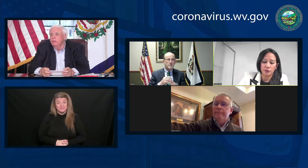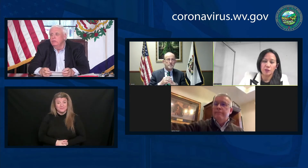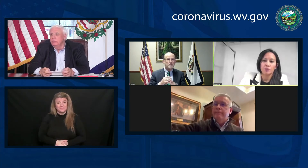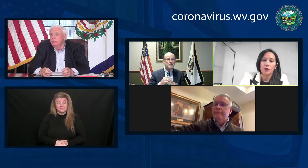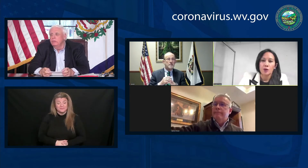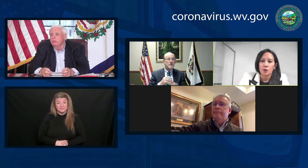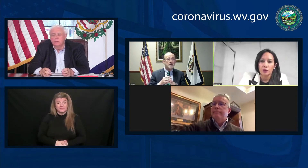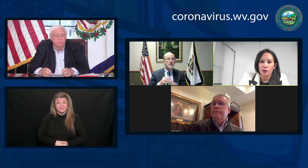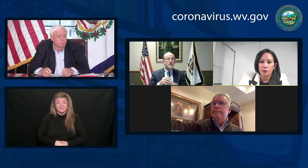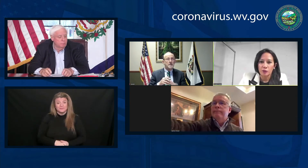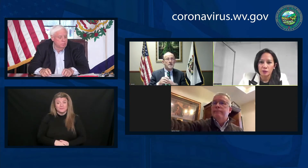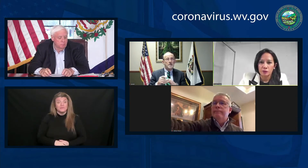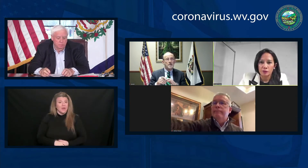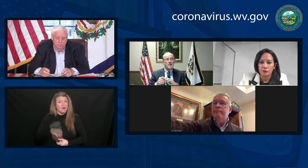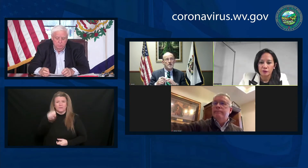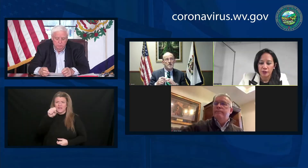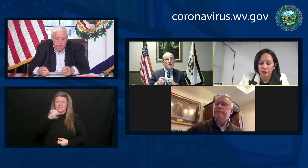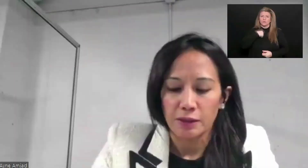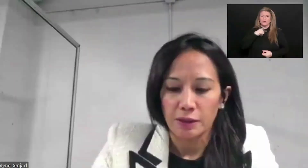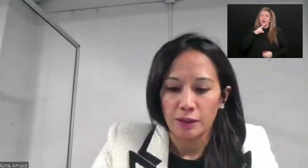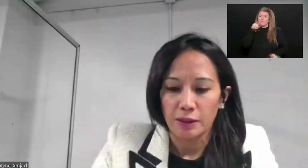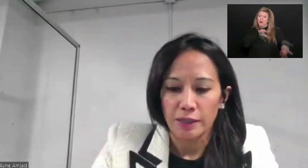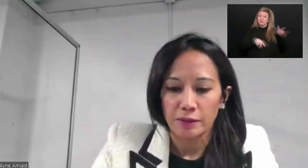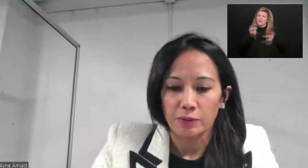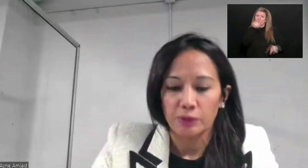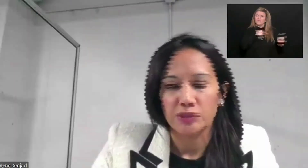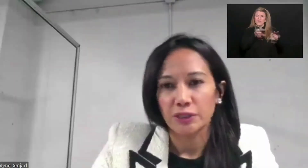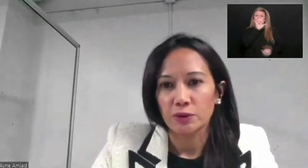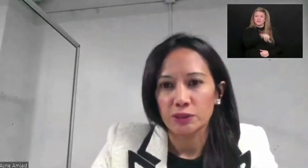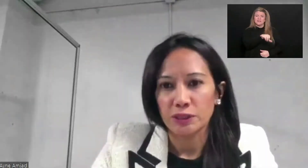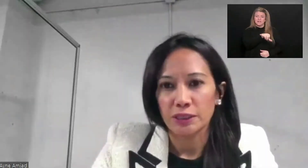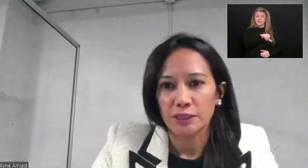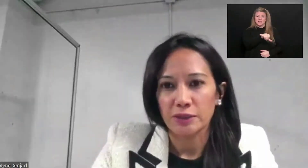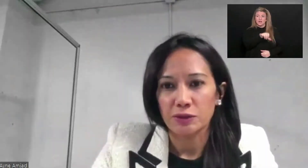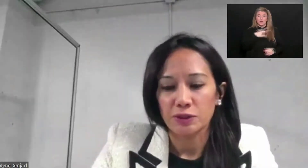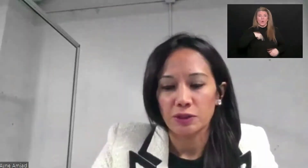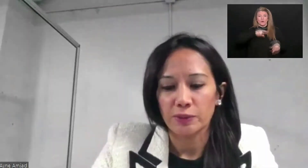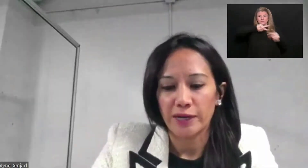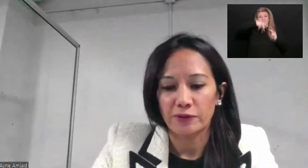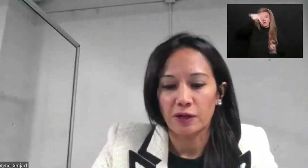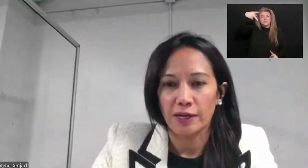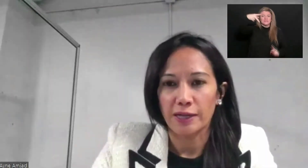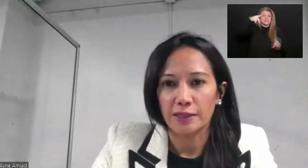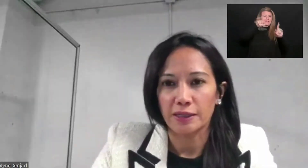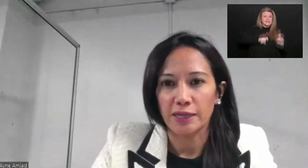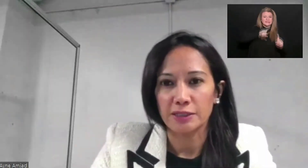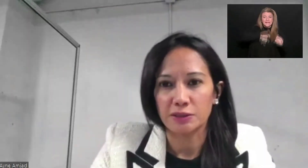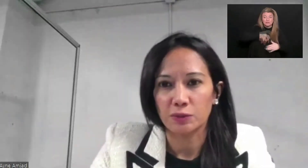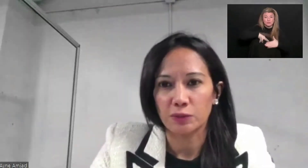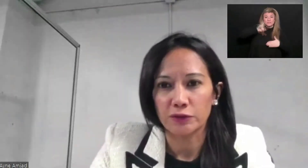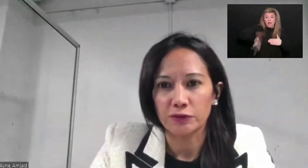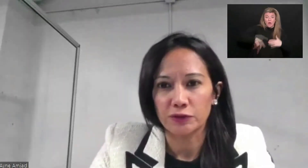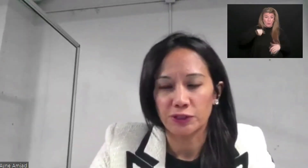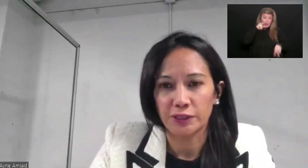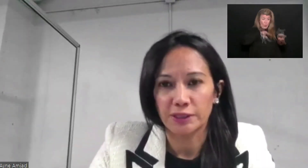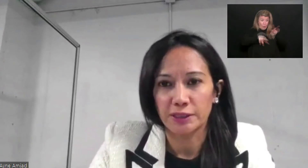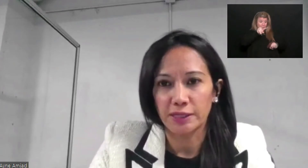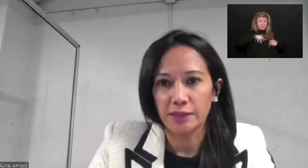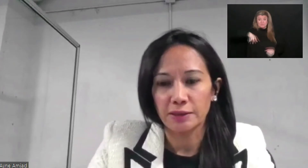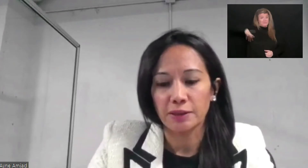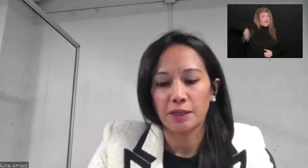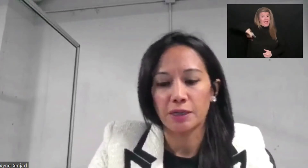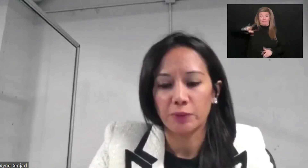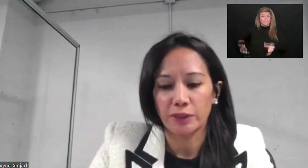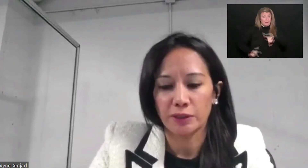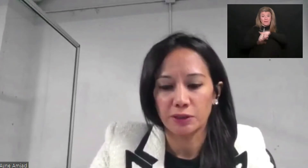Yes, Governor. We are monitoring for that with sequencing and test results. We have not had any cases in West Virginia to